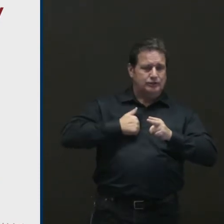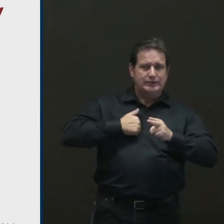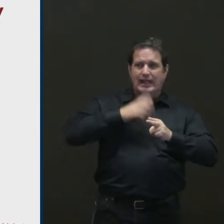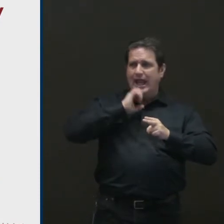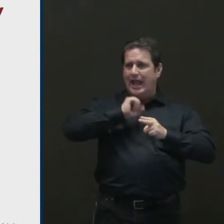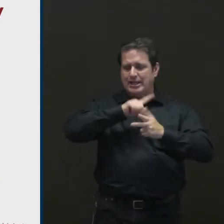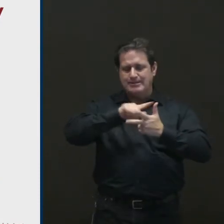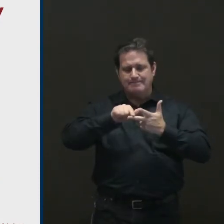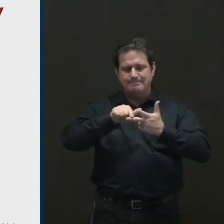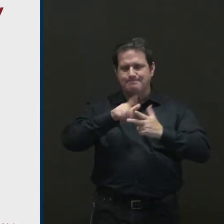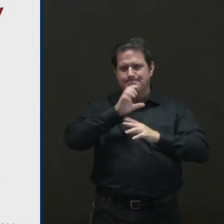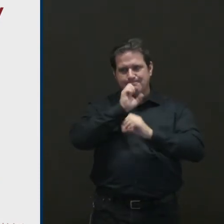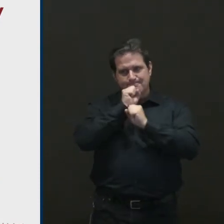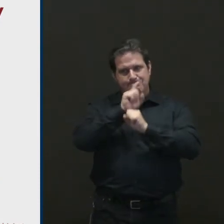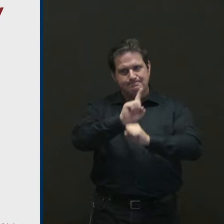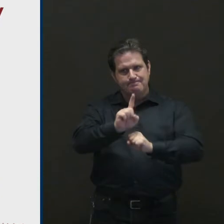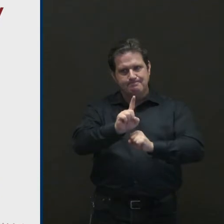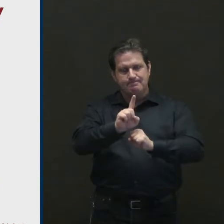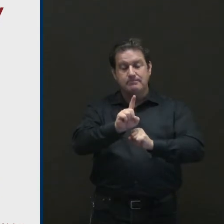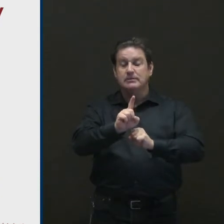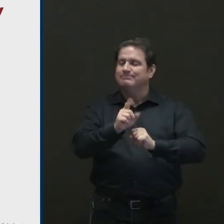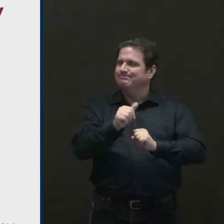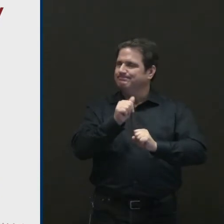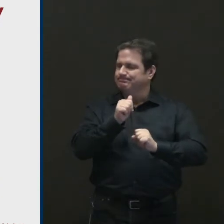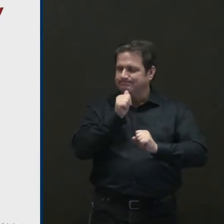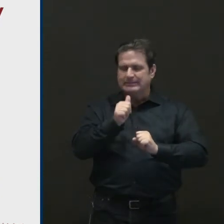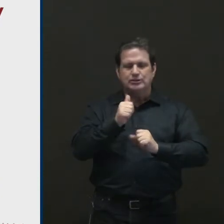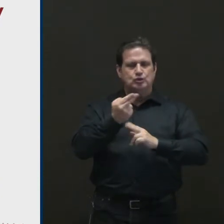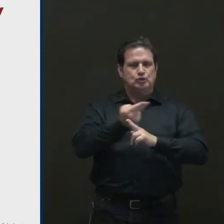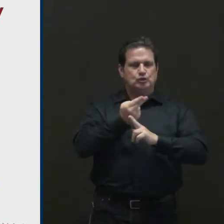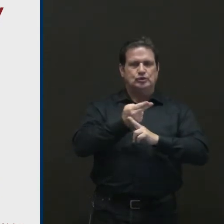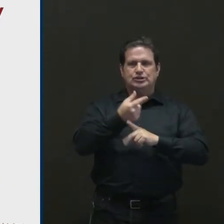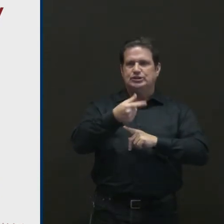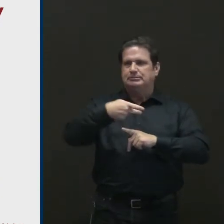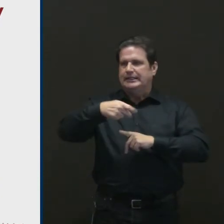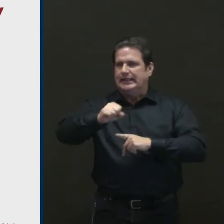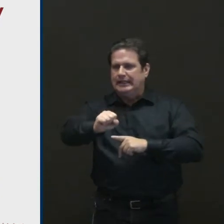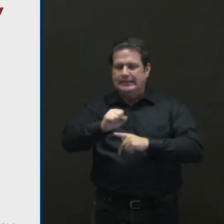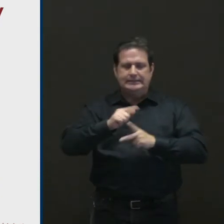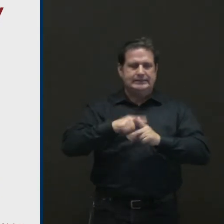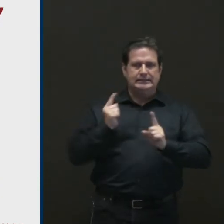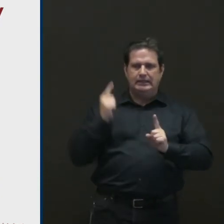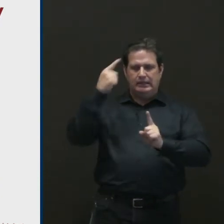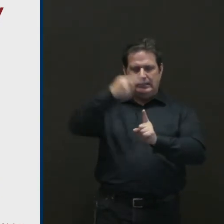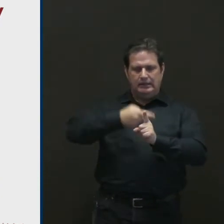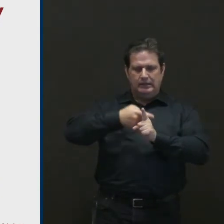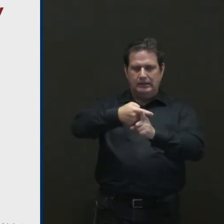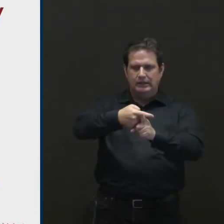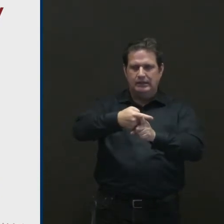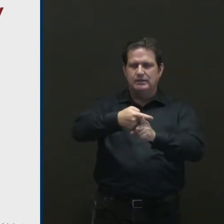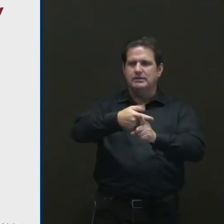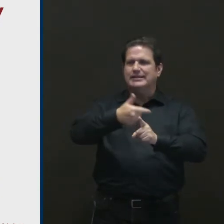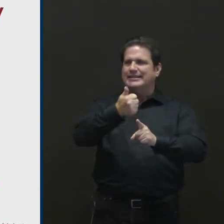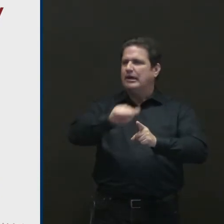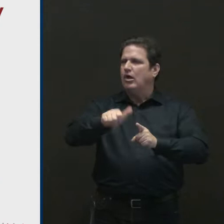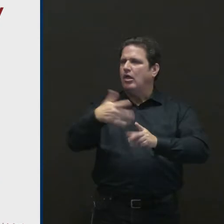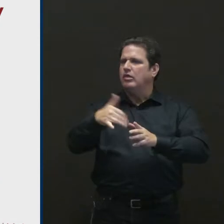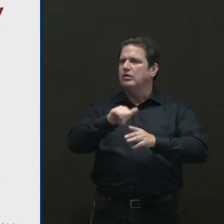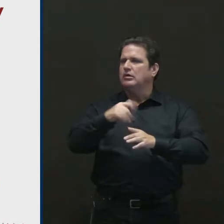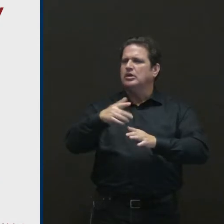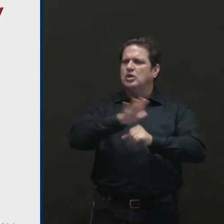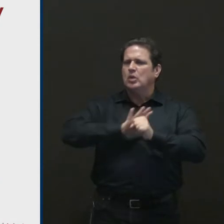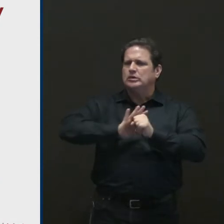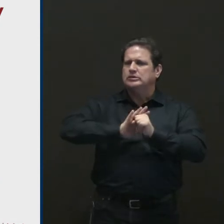age that can identify you. Again, we are not using GPS, navigation, geocoding, or any other